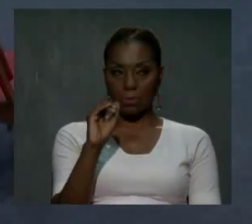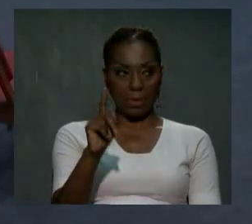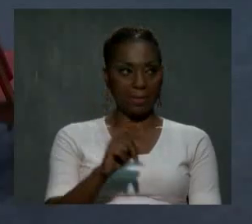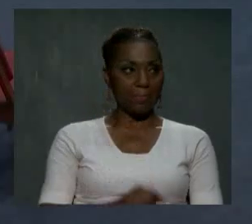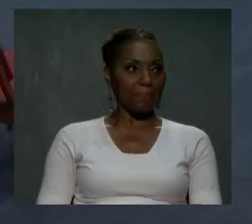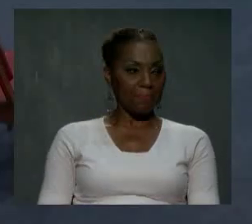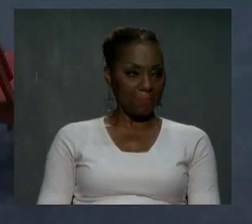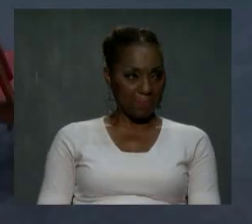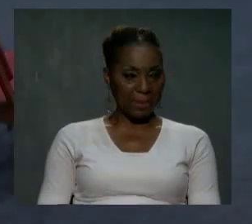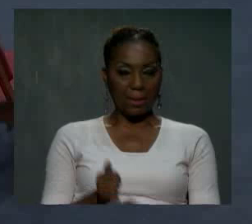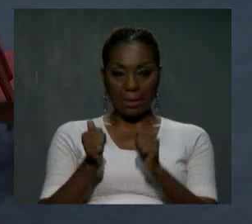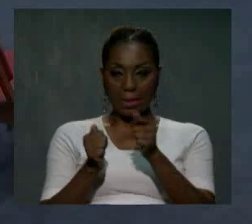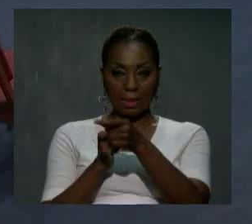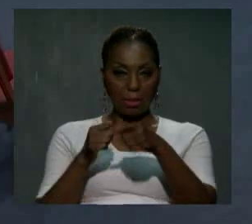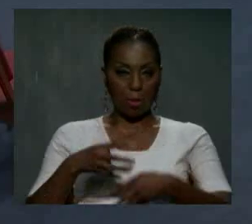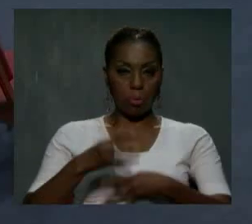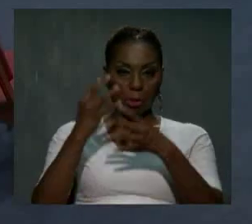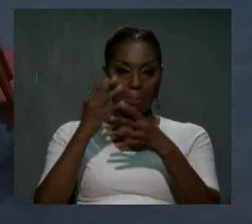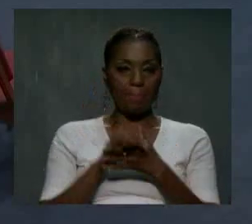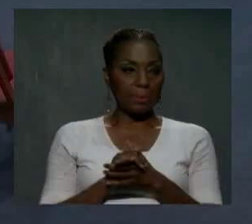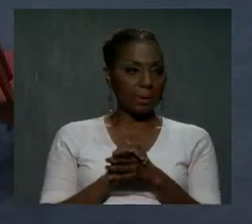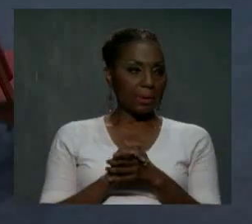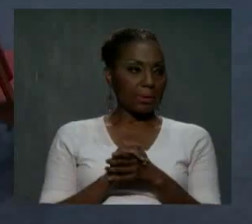Scott, if you pull up the site plan for it.